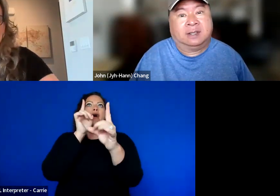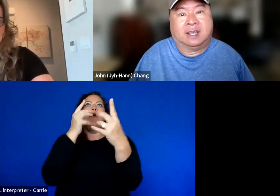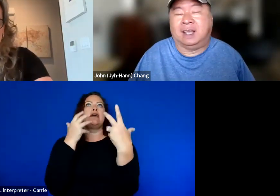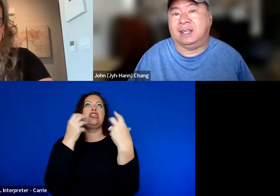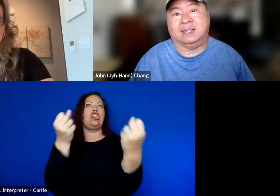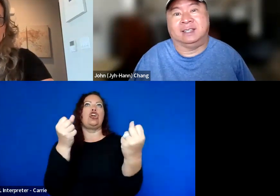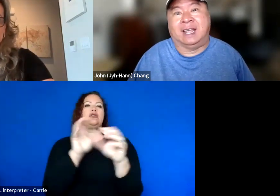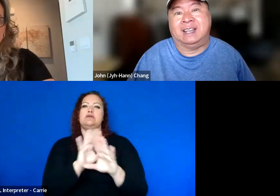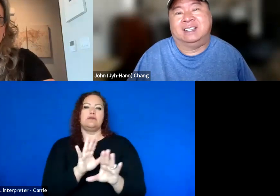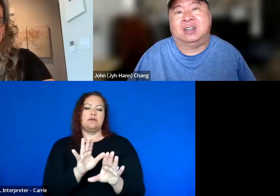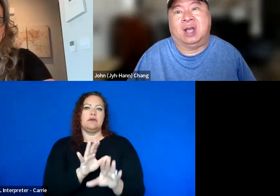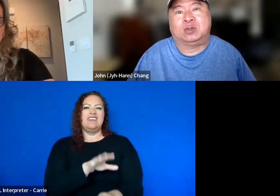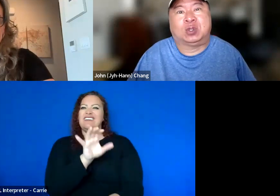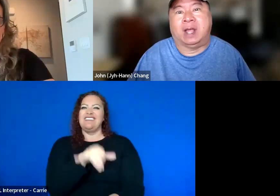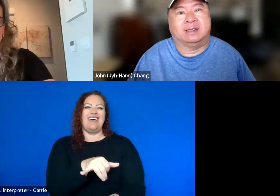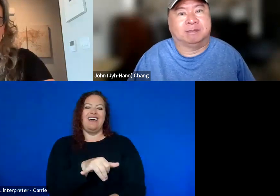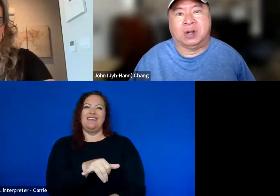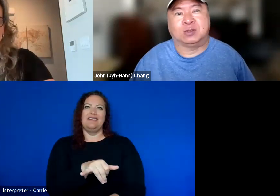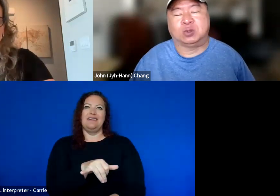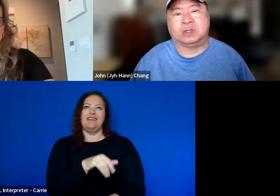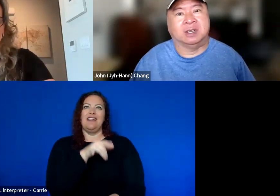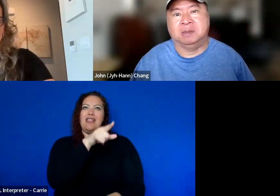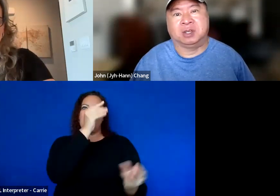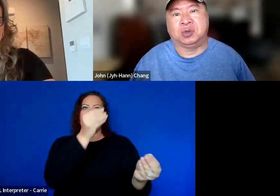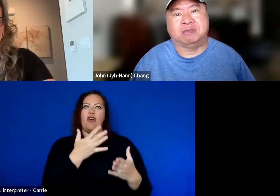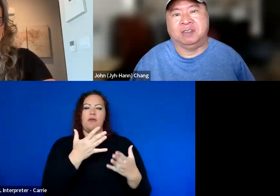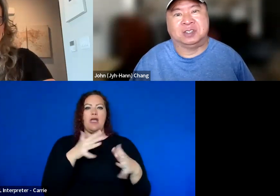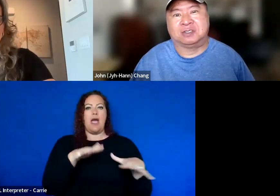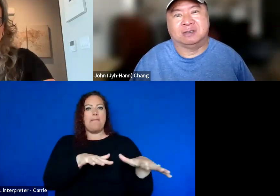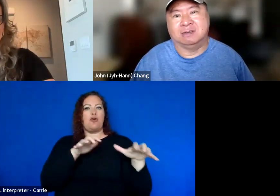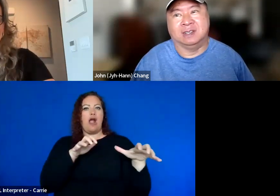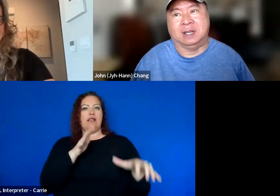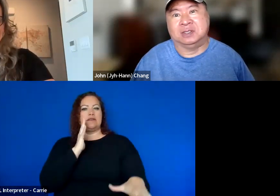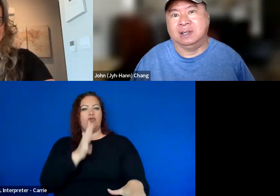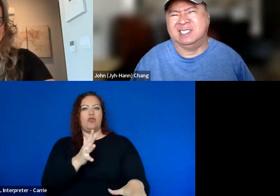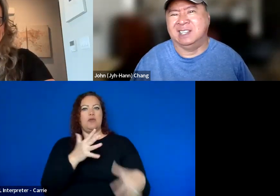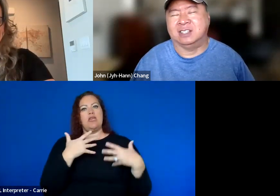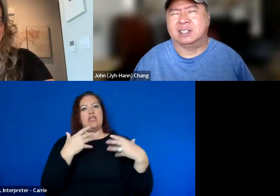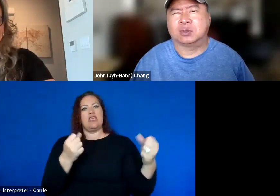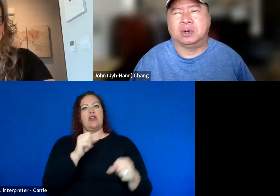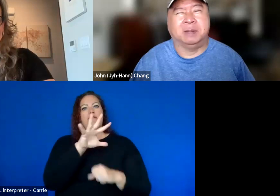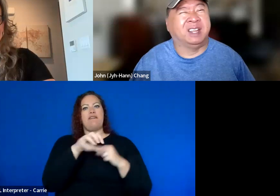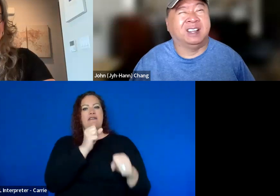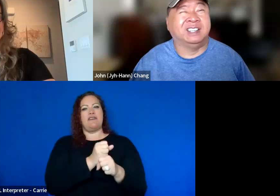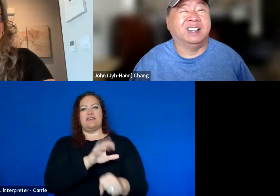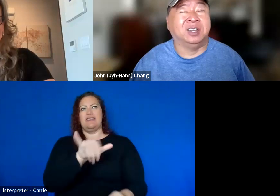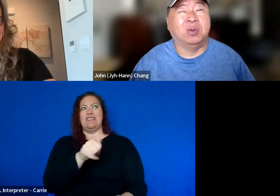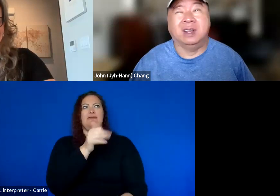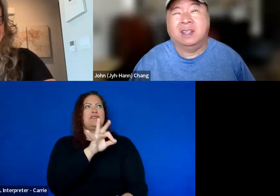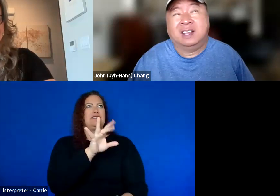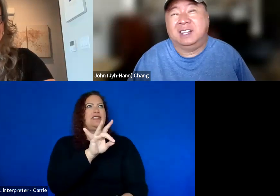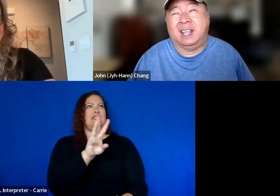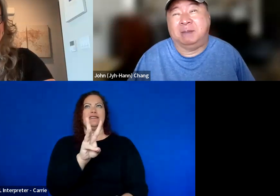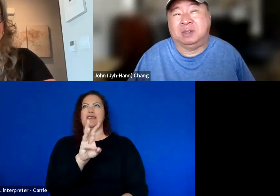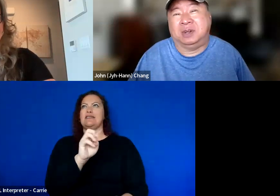Because I was told that paralysis was going to be cured 5 years, and that was in 1986. So we're aiming at